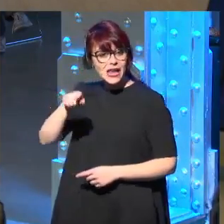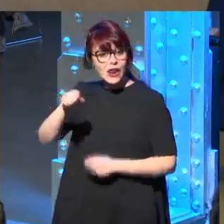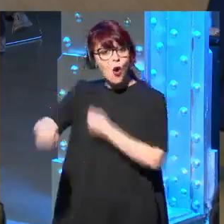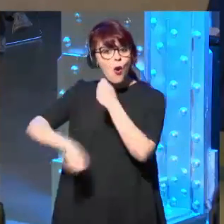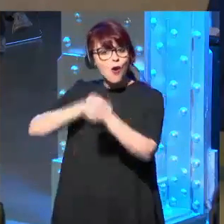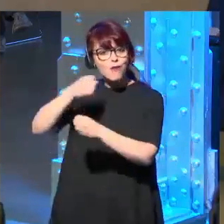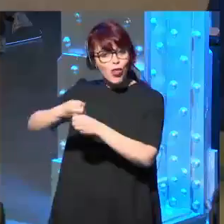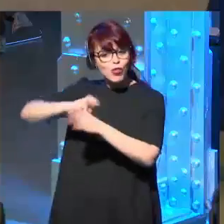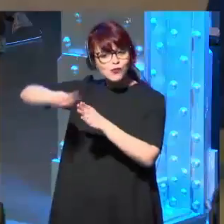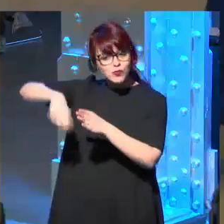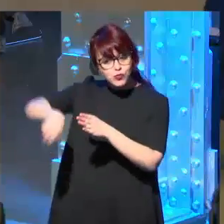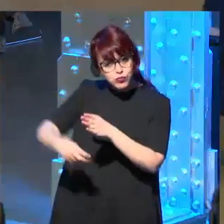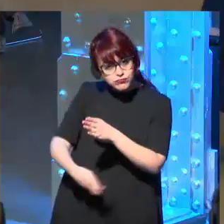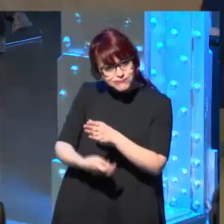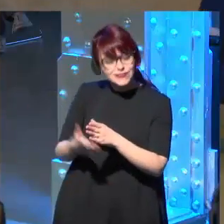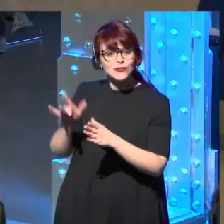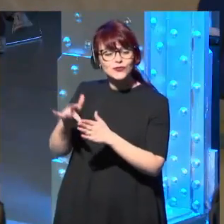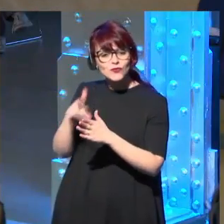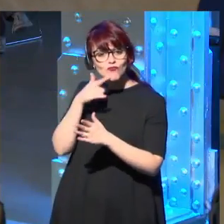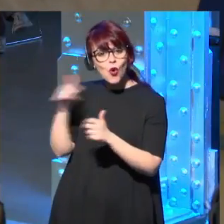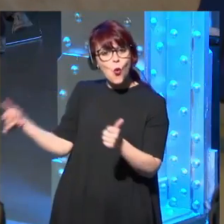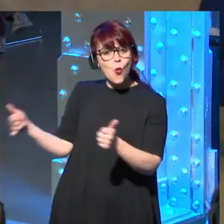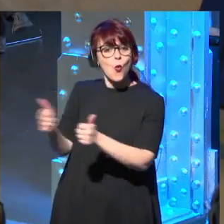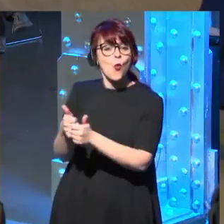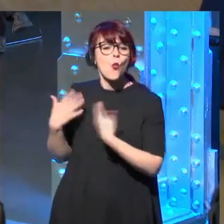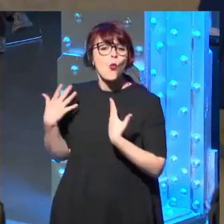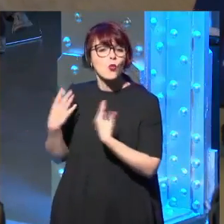really digs wells.